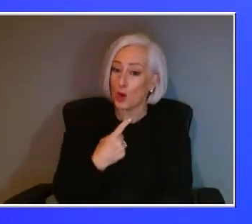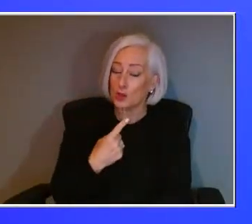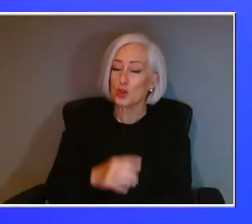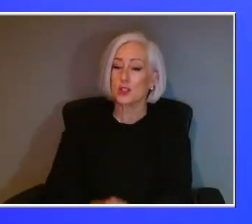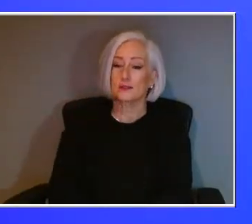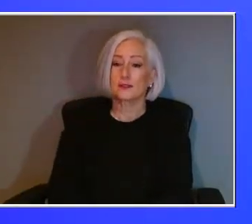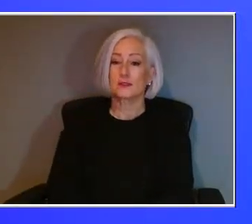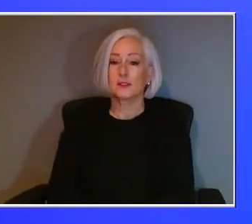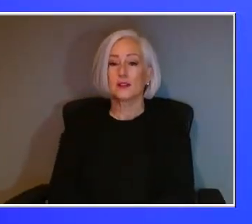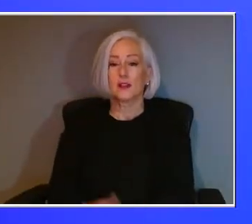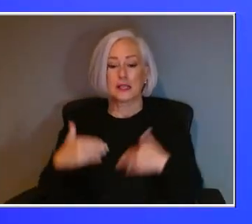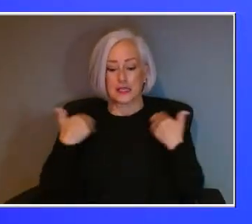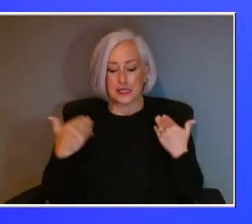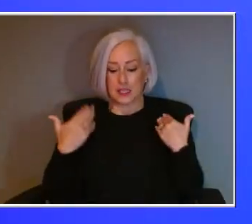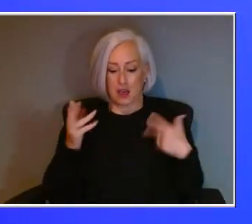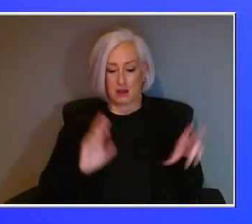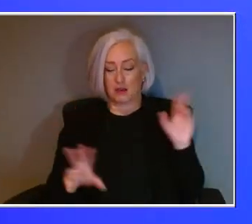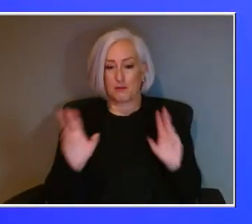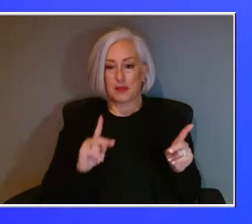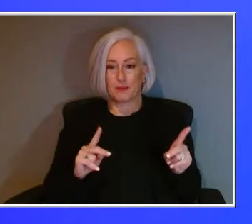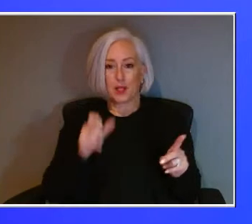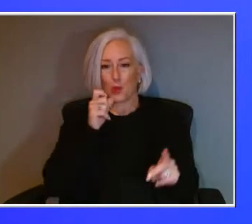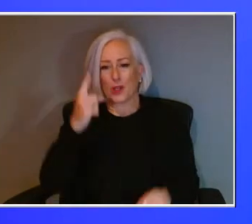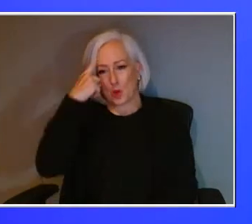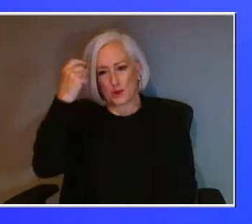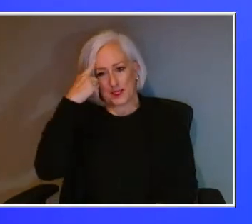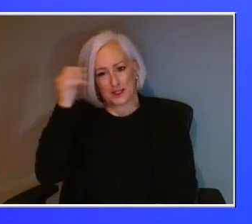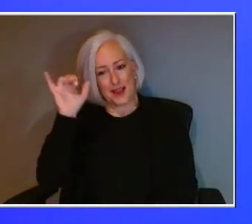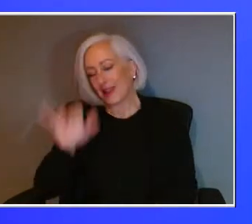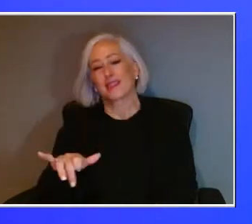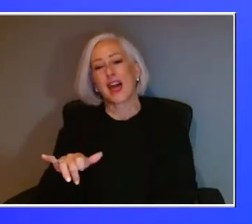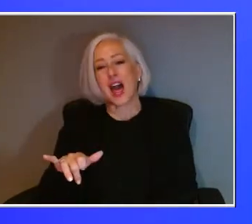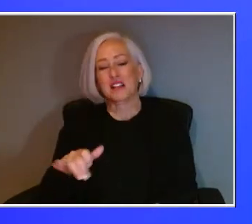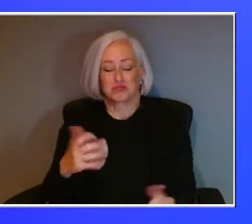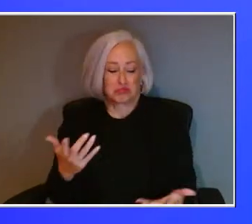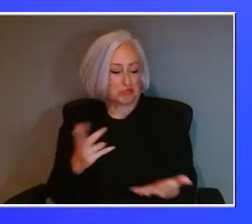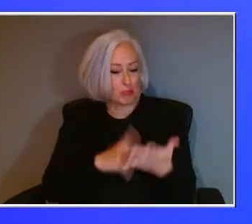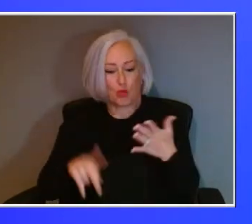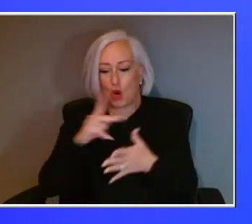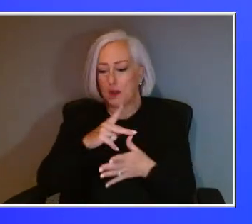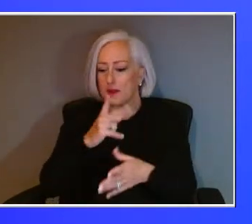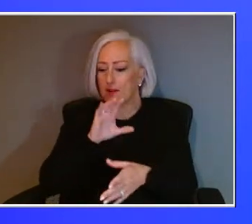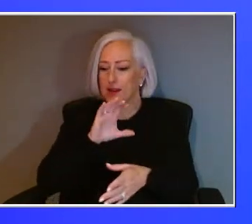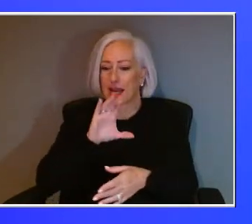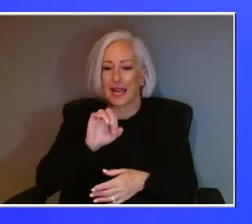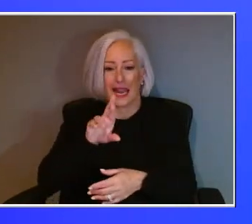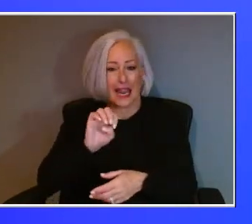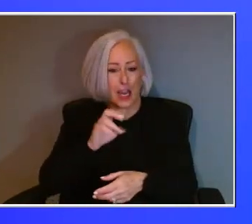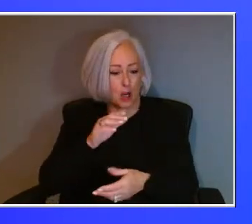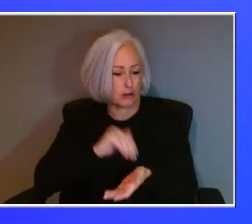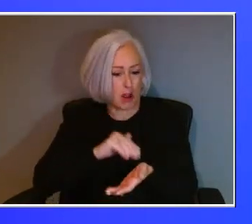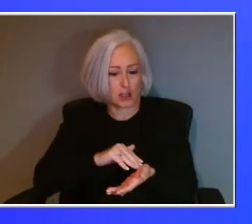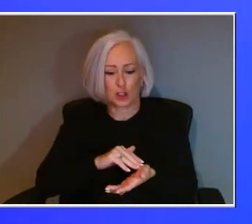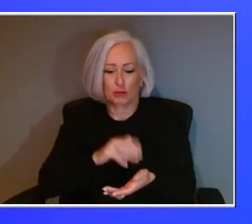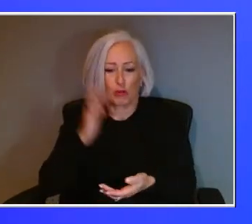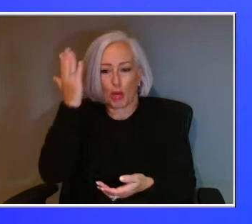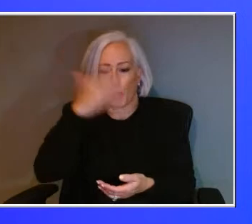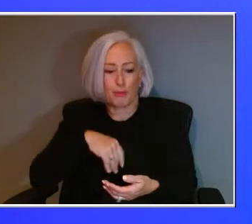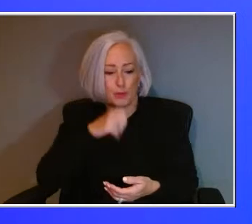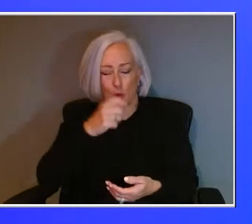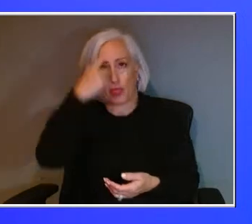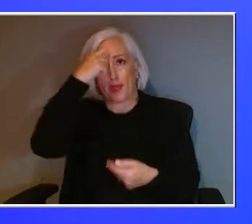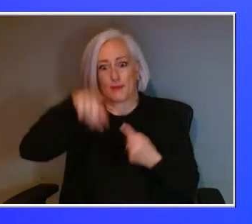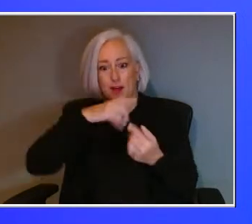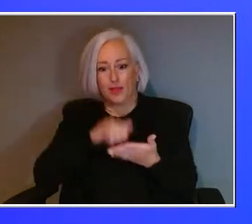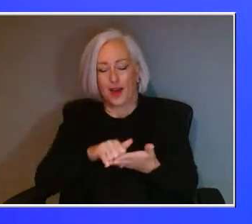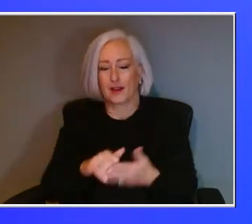younger population, we don't suspect that even as primary care physicians. That's not on our radar to start with. But I think